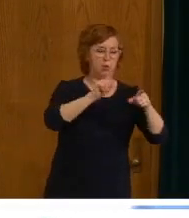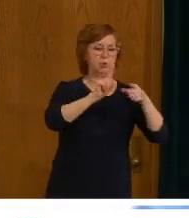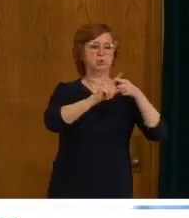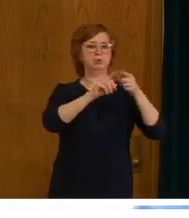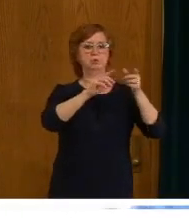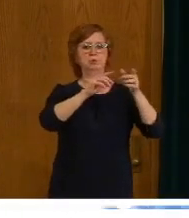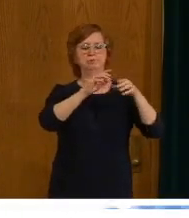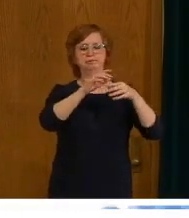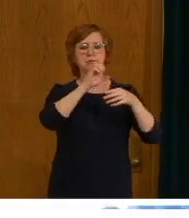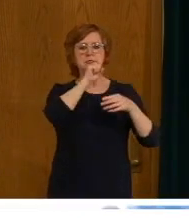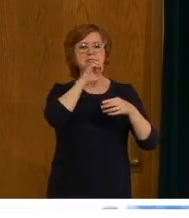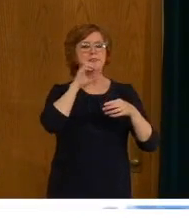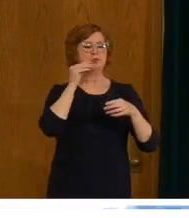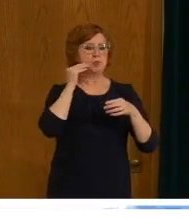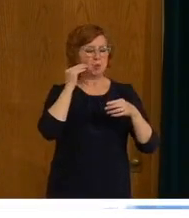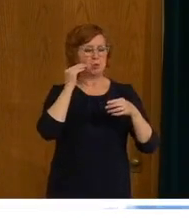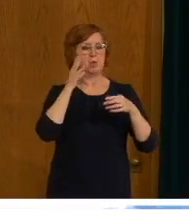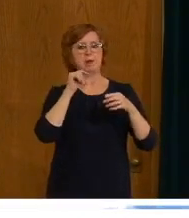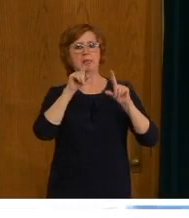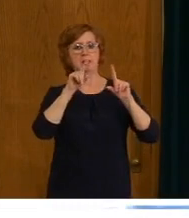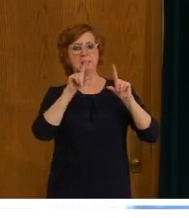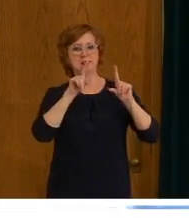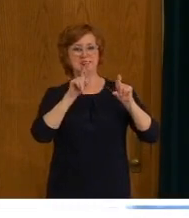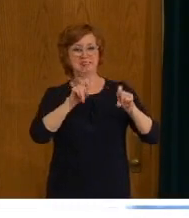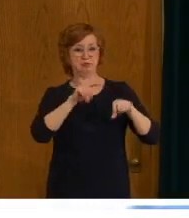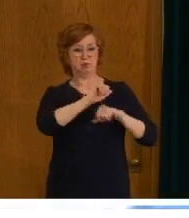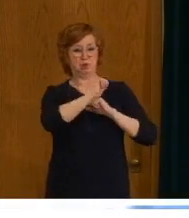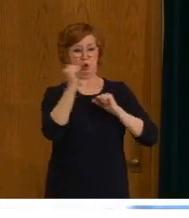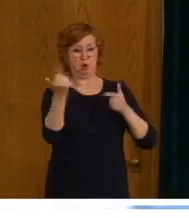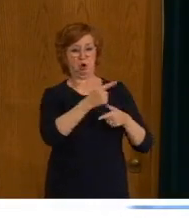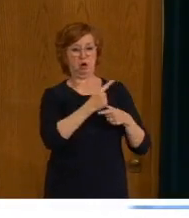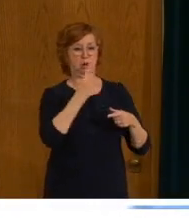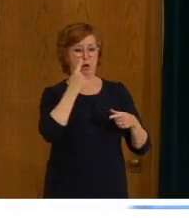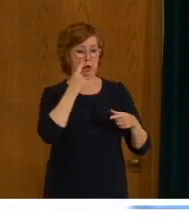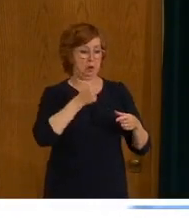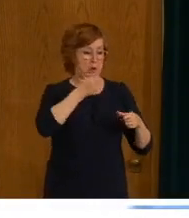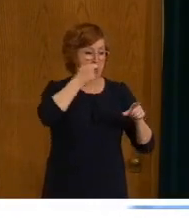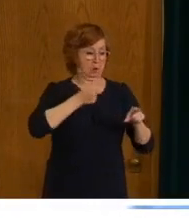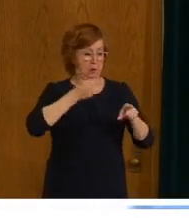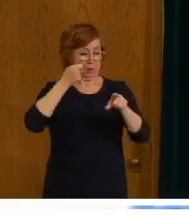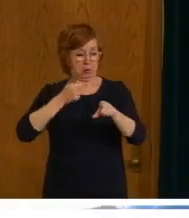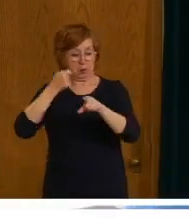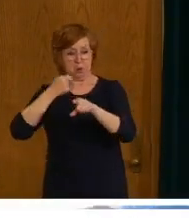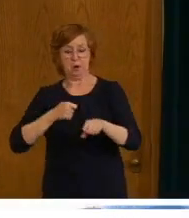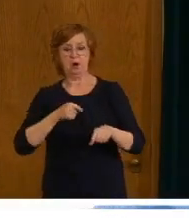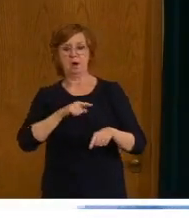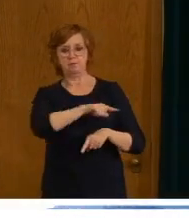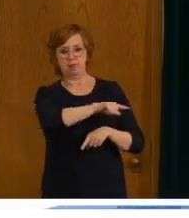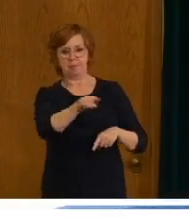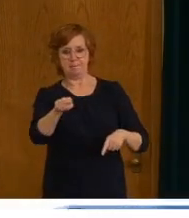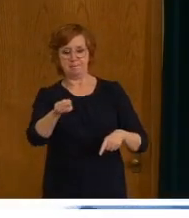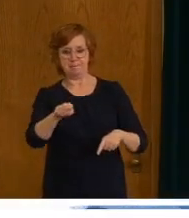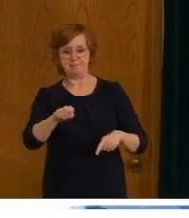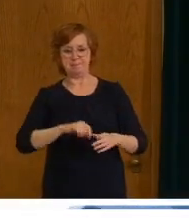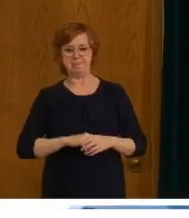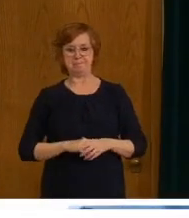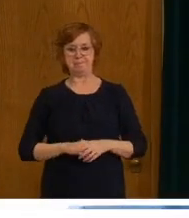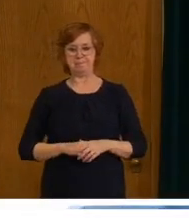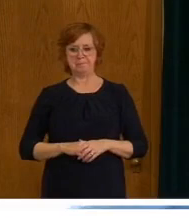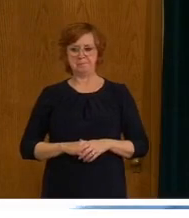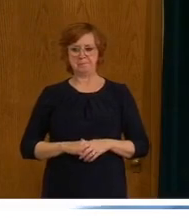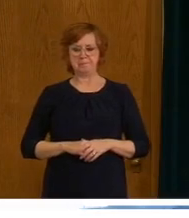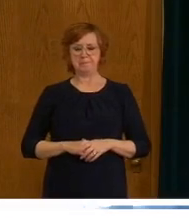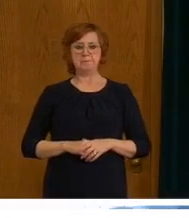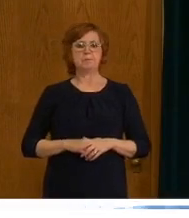in businesses. So there's an extra ease of getting your initial test, and if you're positive, obviously you